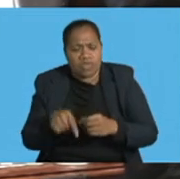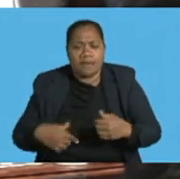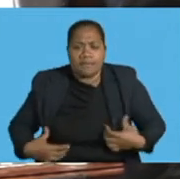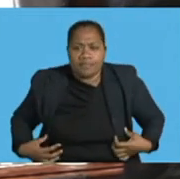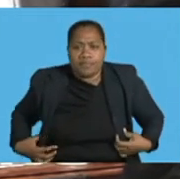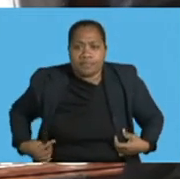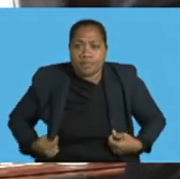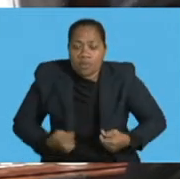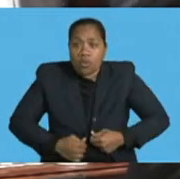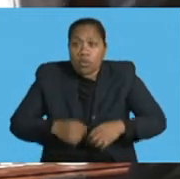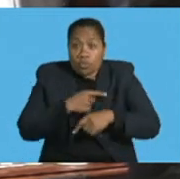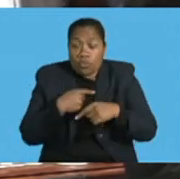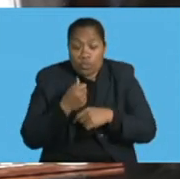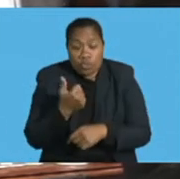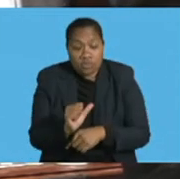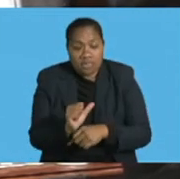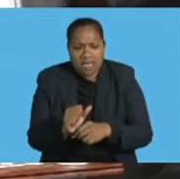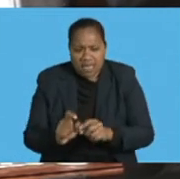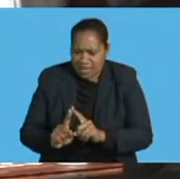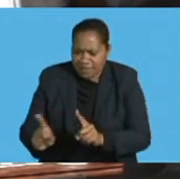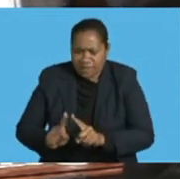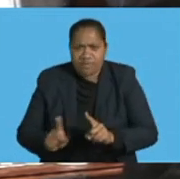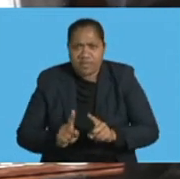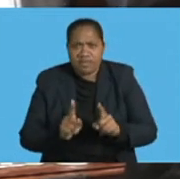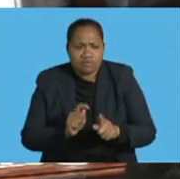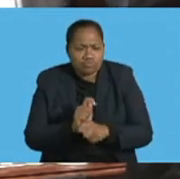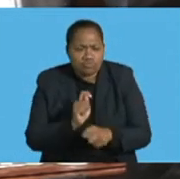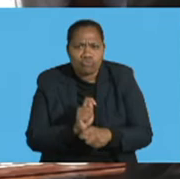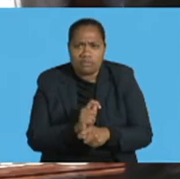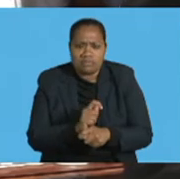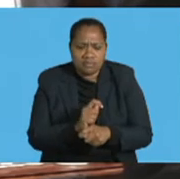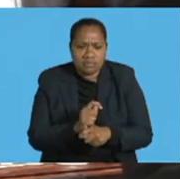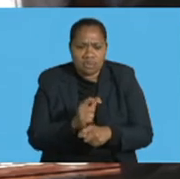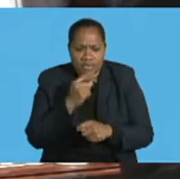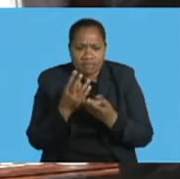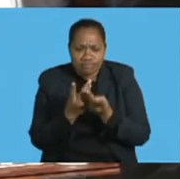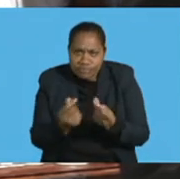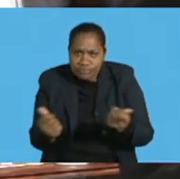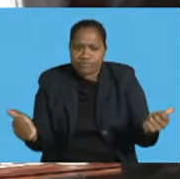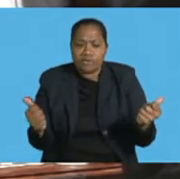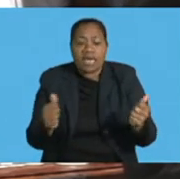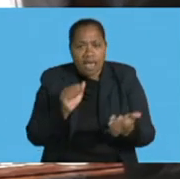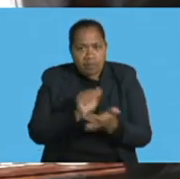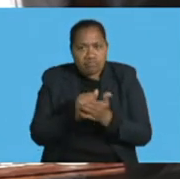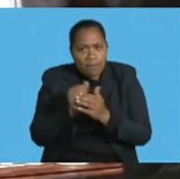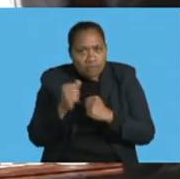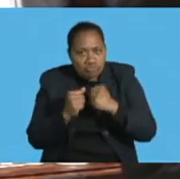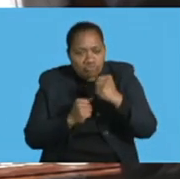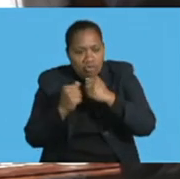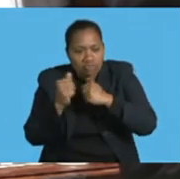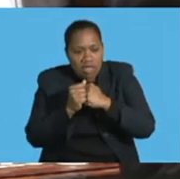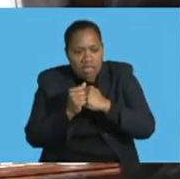we are using a combination of tools and instruments, both nature-based solutions as well as structural engineering solutions. And